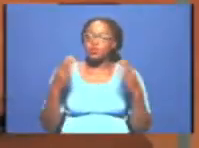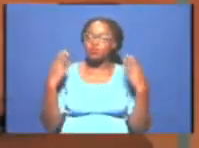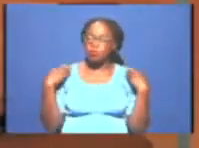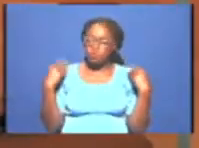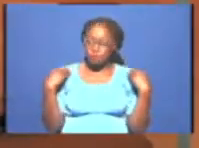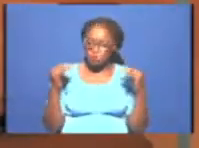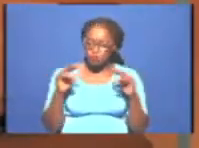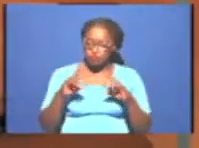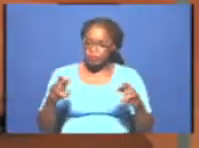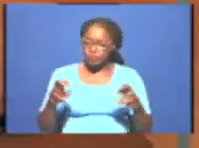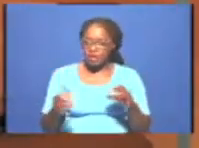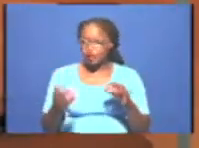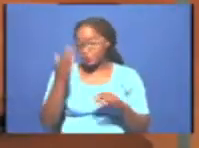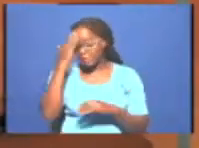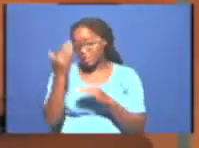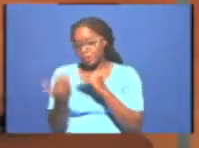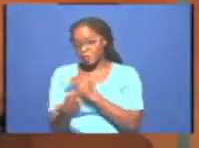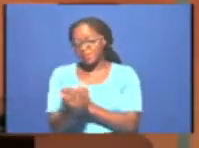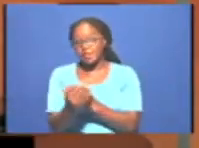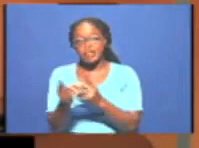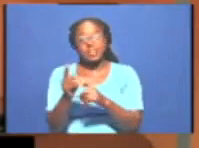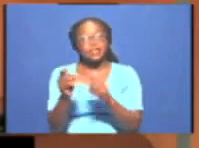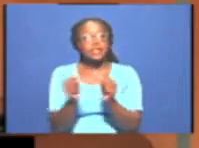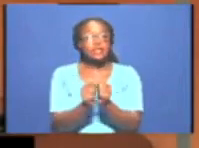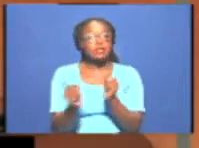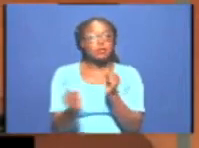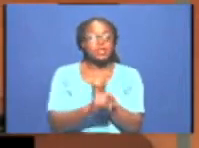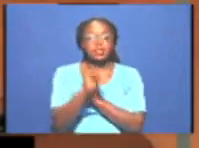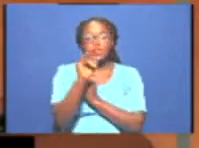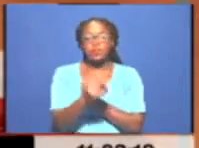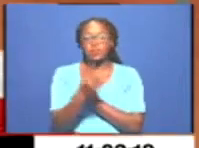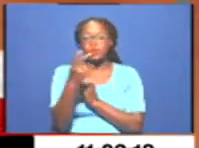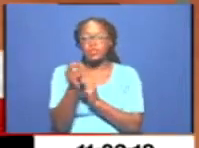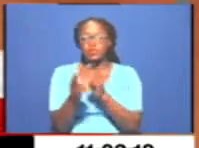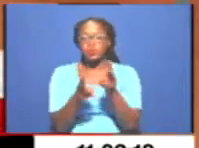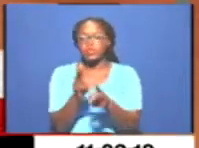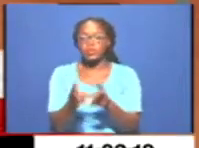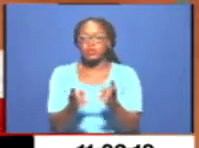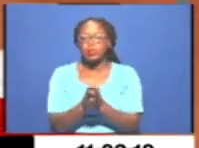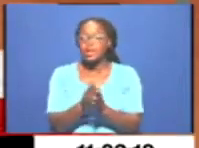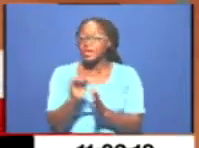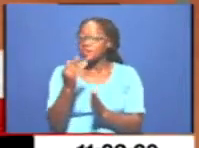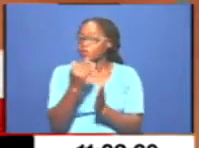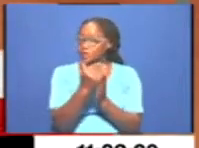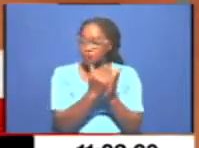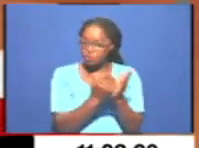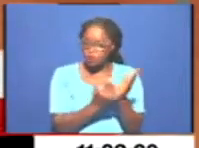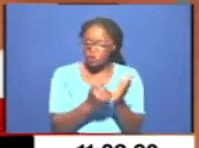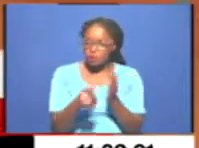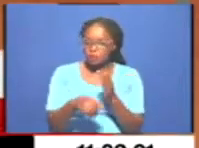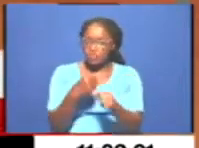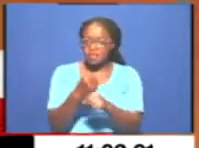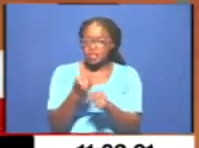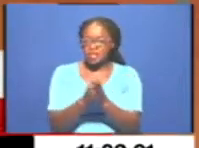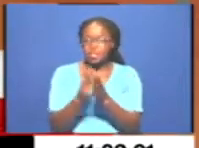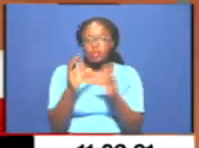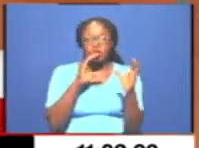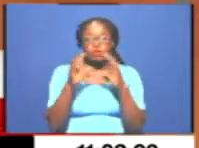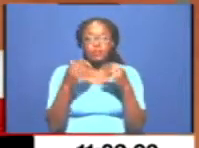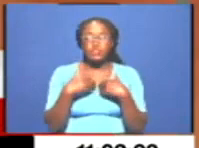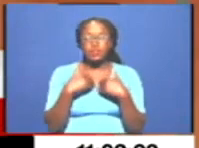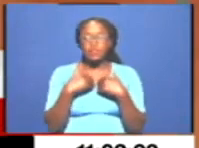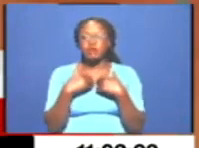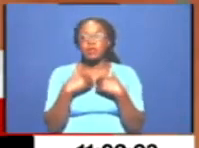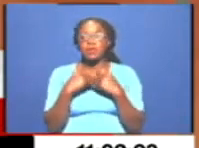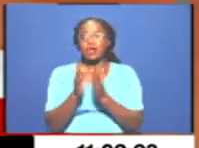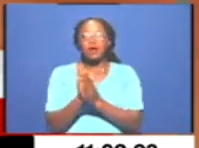Monday morning. It is the 10th day of January 2022. It's the first edition of the program this year, and we're having conversations about a busy